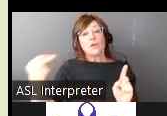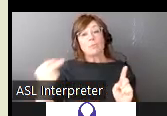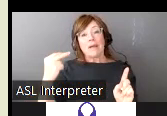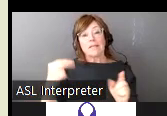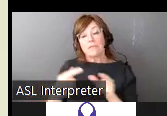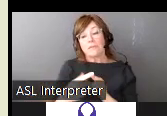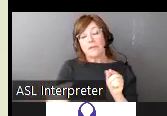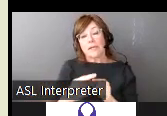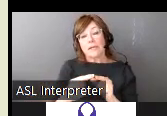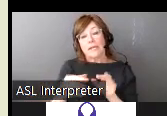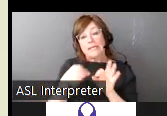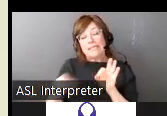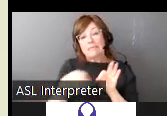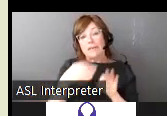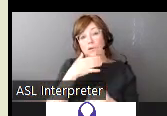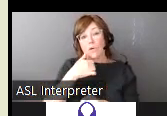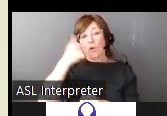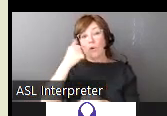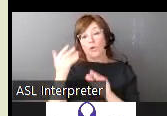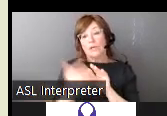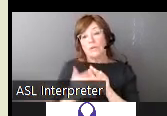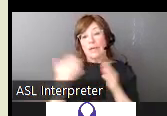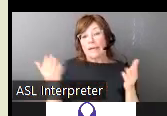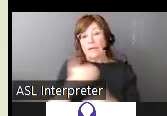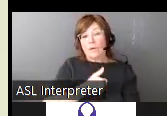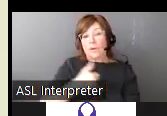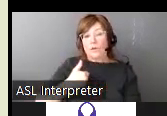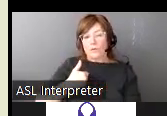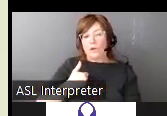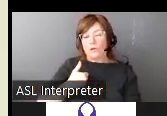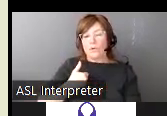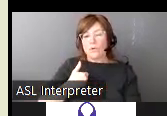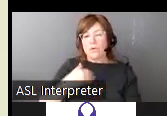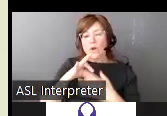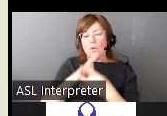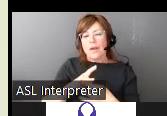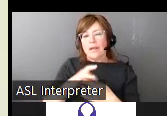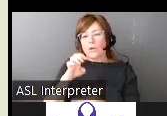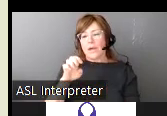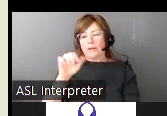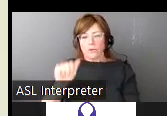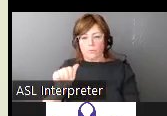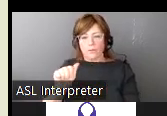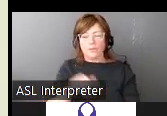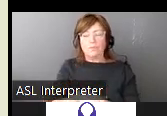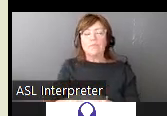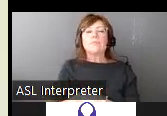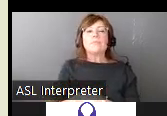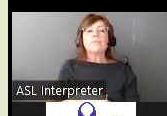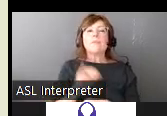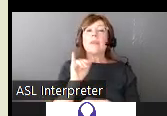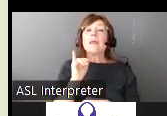older immigrants in Toronto on elder abuse risk factors. So this is the order of